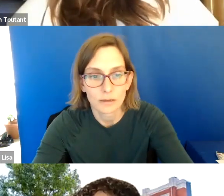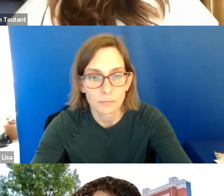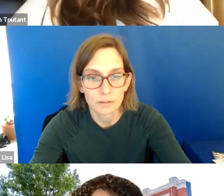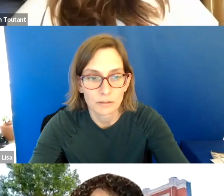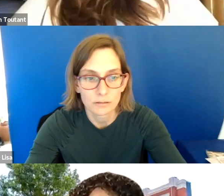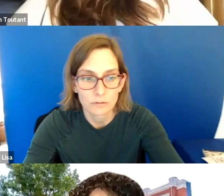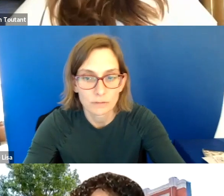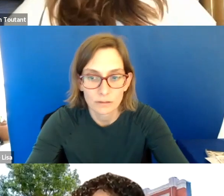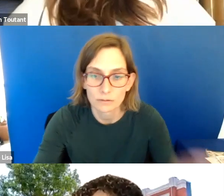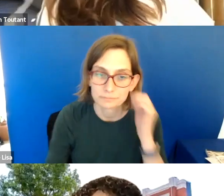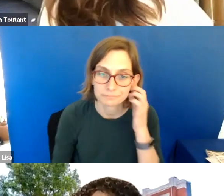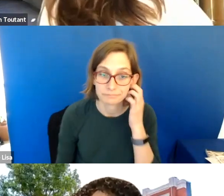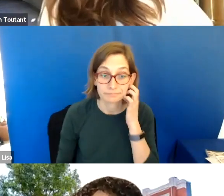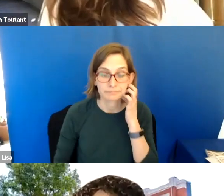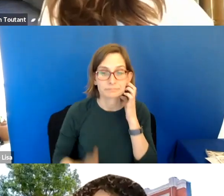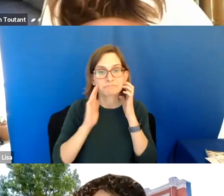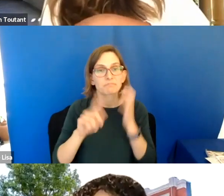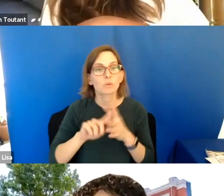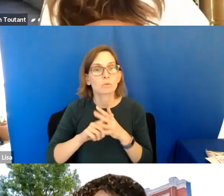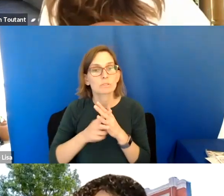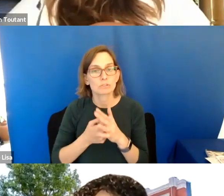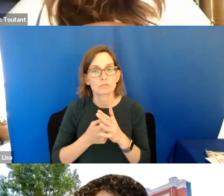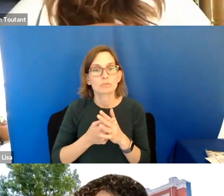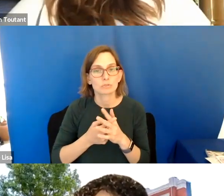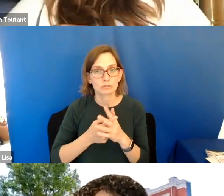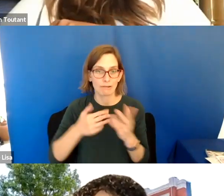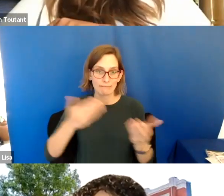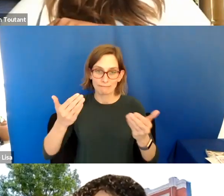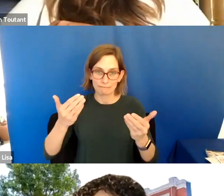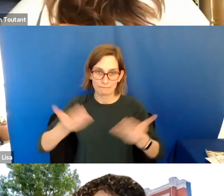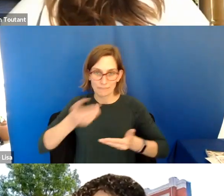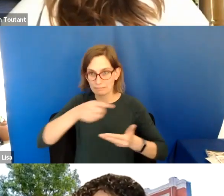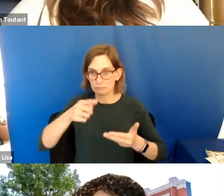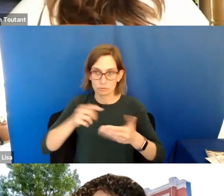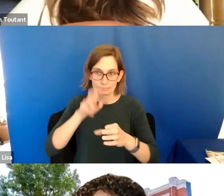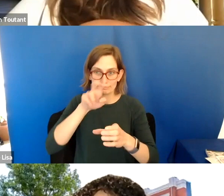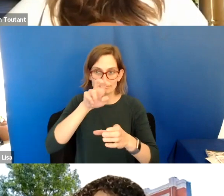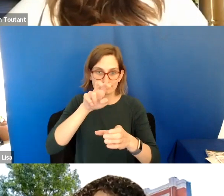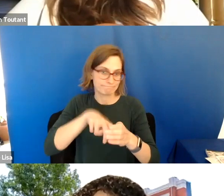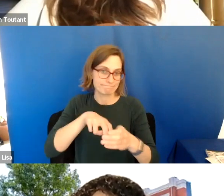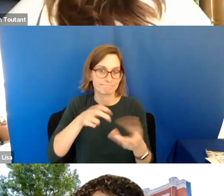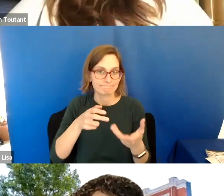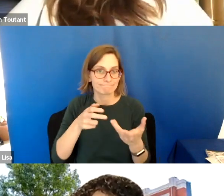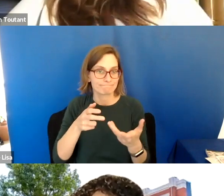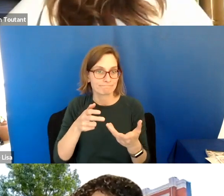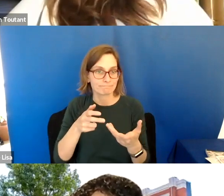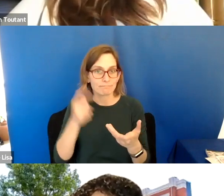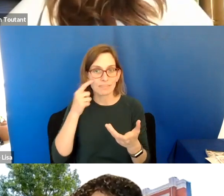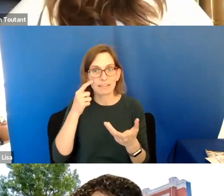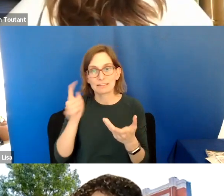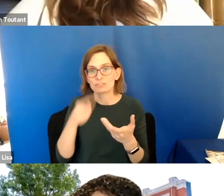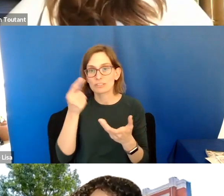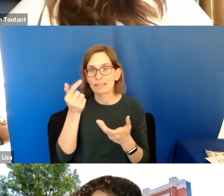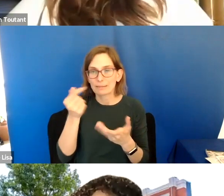I'll start and I invite my colleague friends to step in. So I think this is just a slice of what we